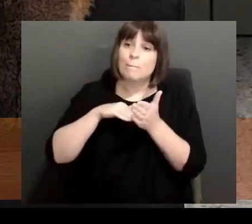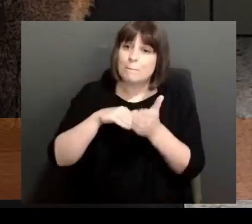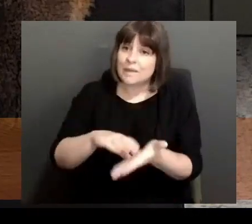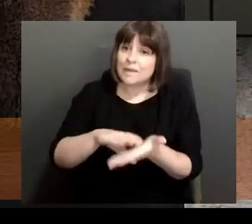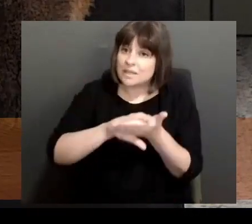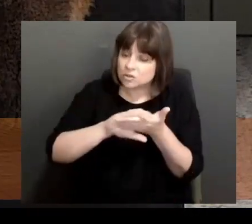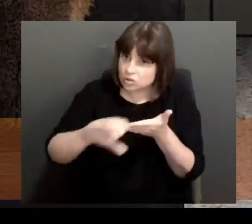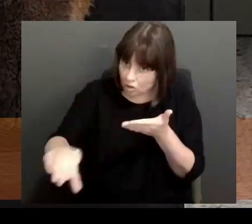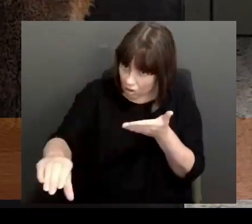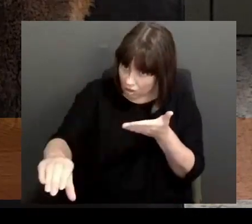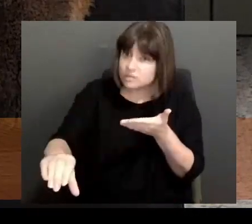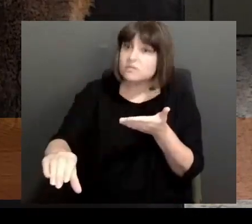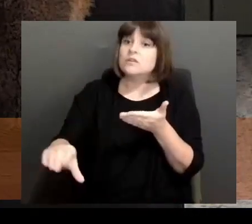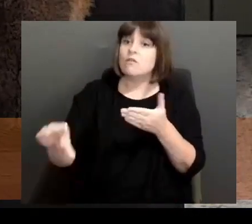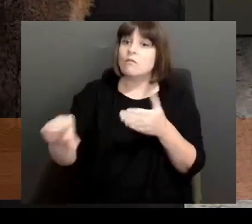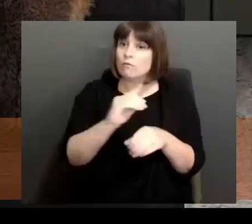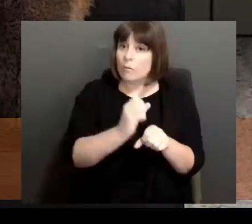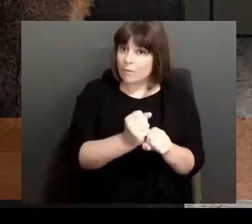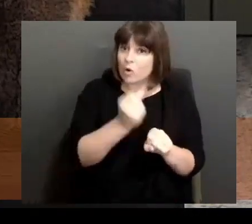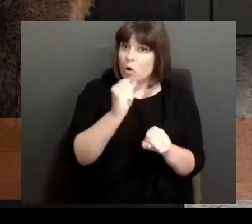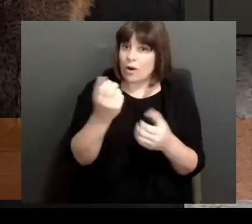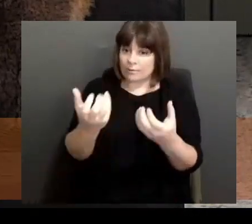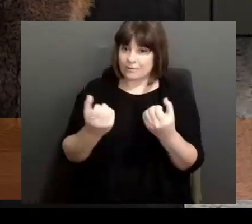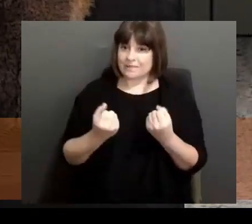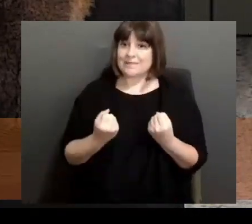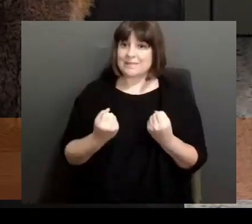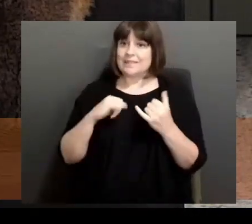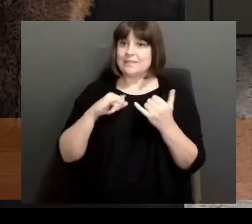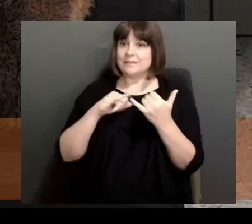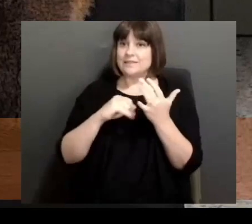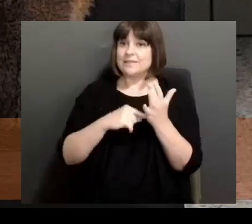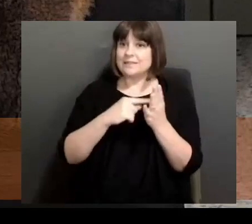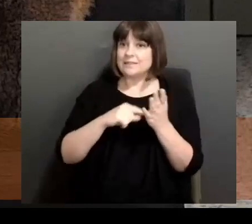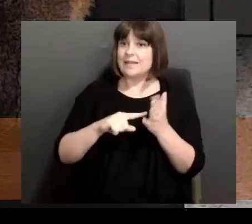royalties from gold has been received by the state. Okay.